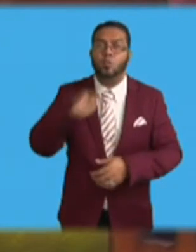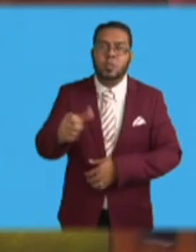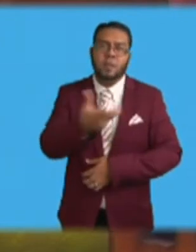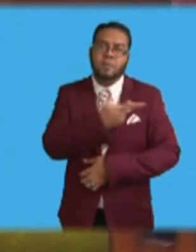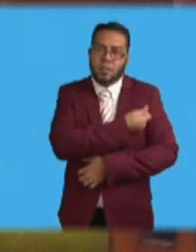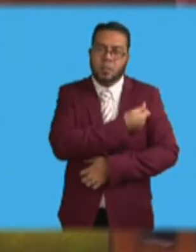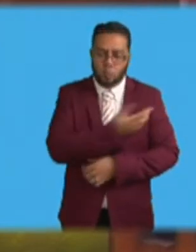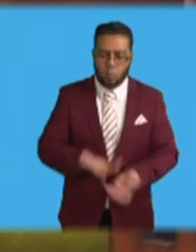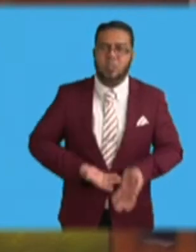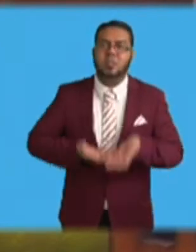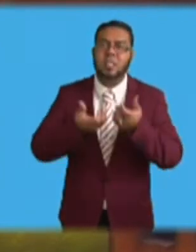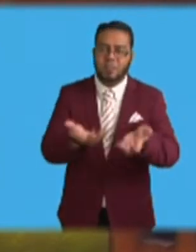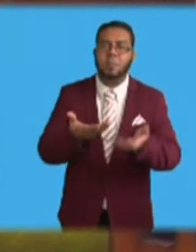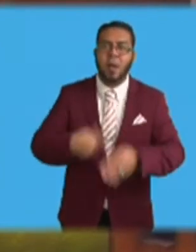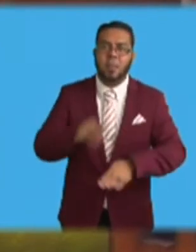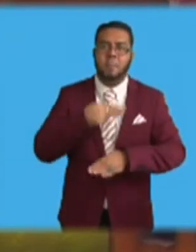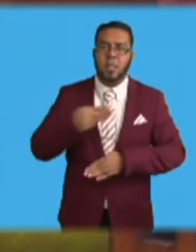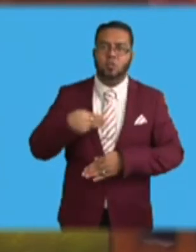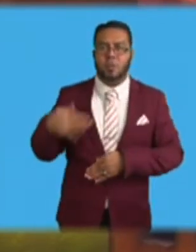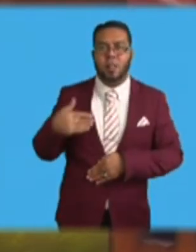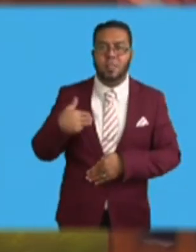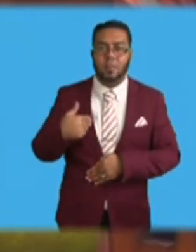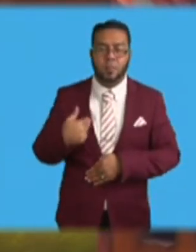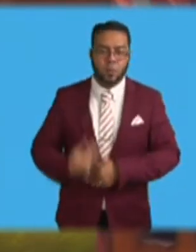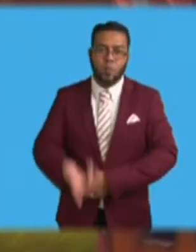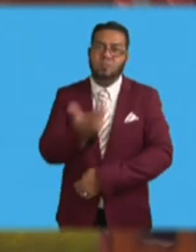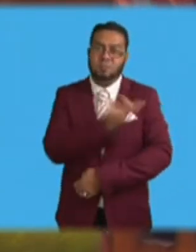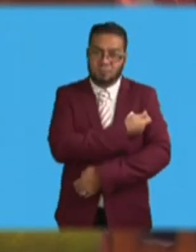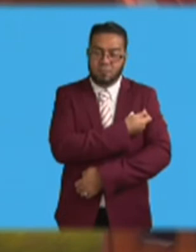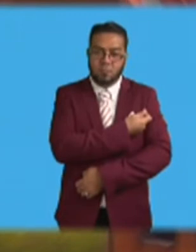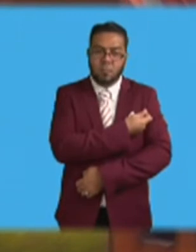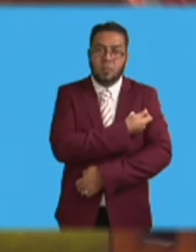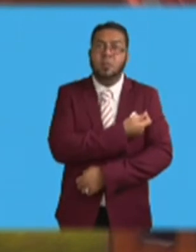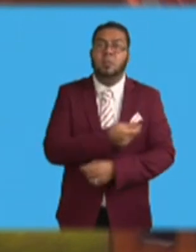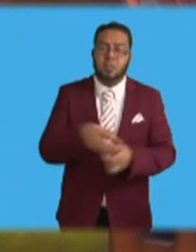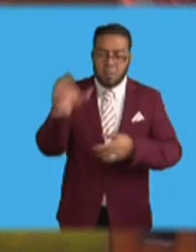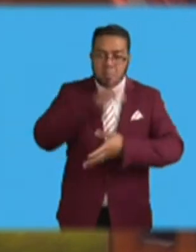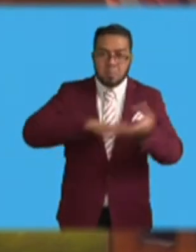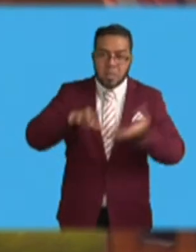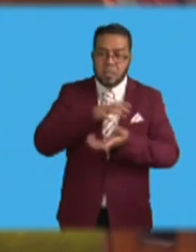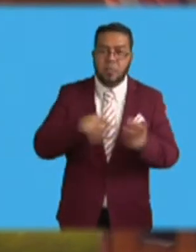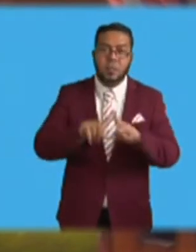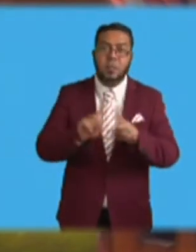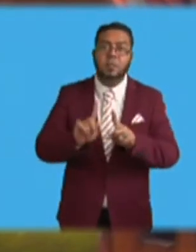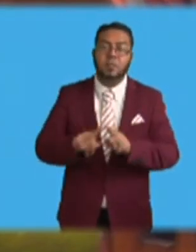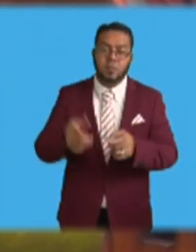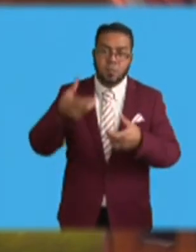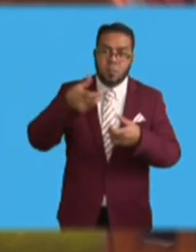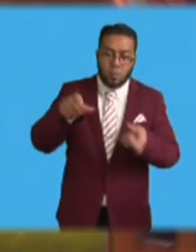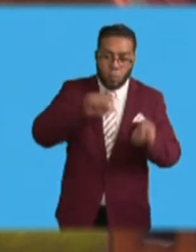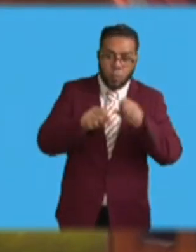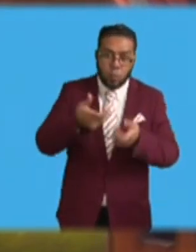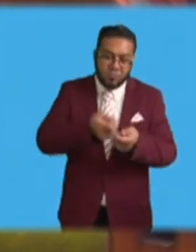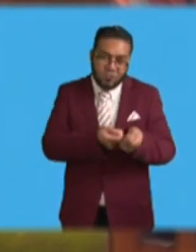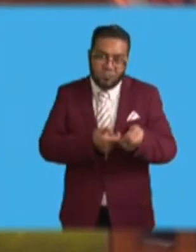procured by the ministry. Students were vaccinated with Menatra conjugated quadrivalent vaccine that has the capacity to address 4